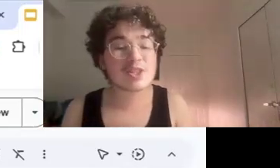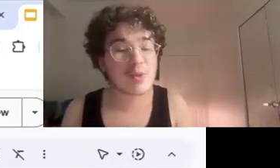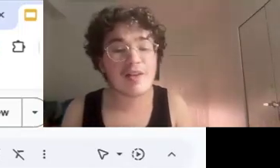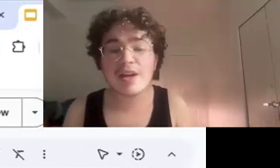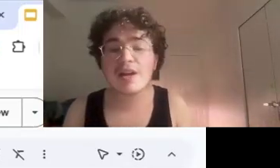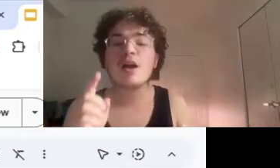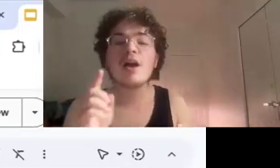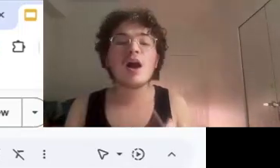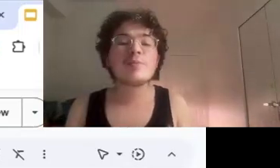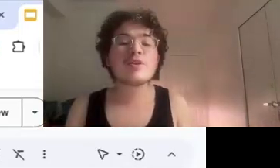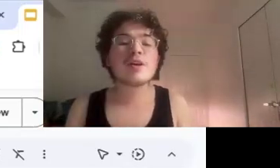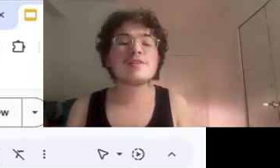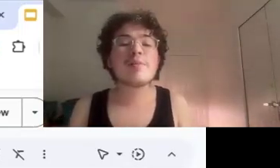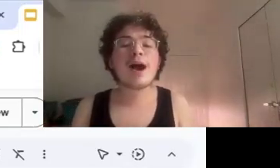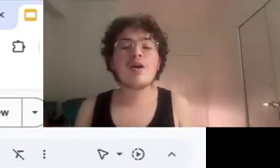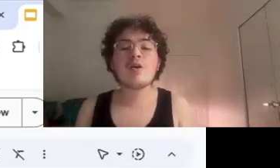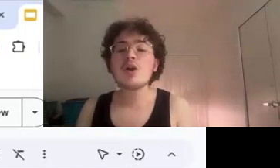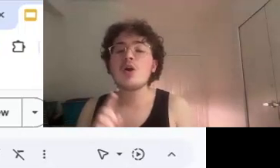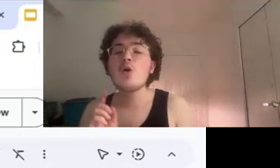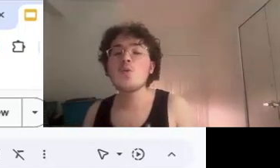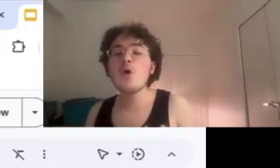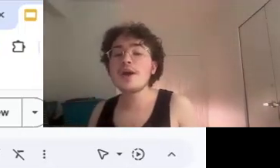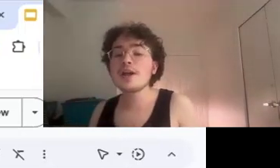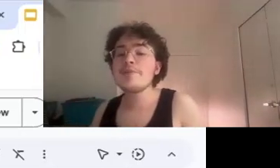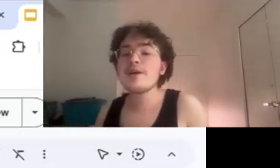in some paper at some point.